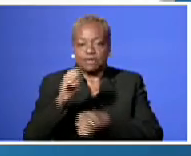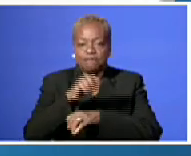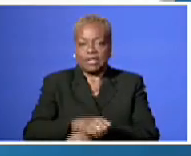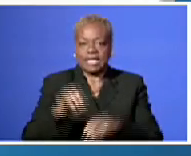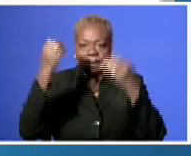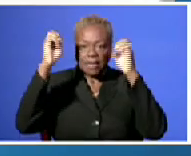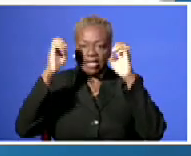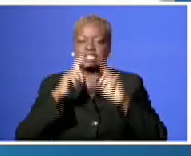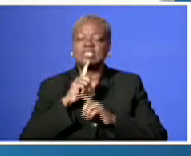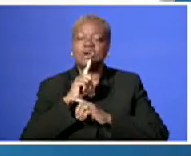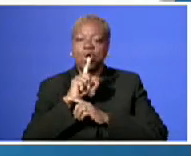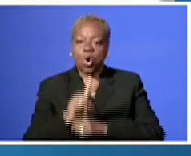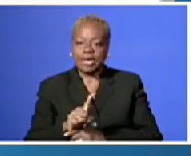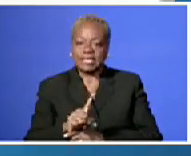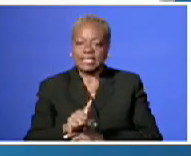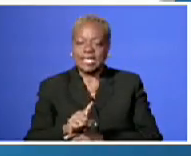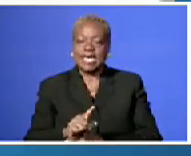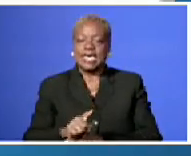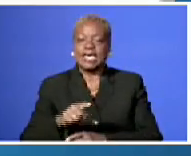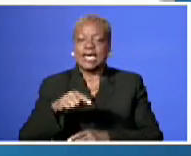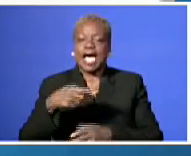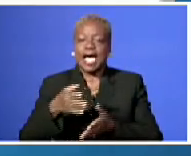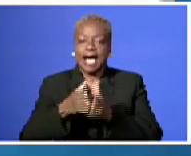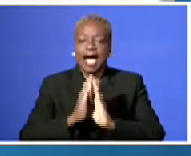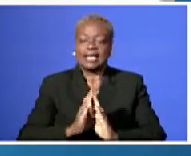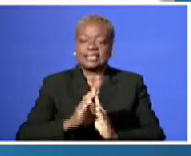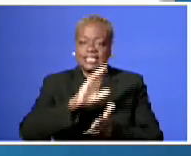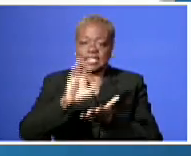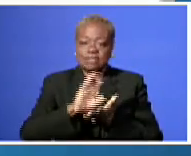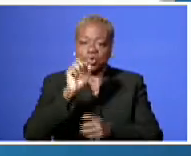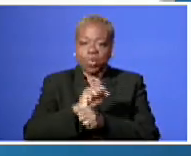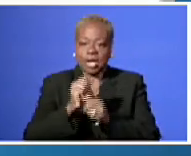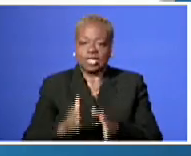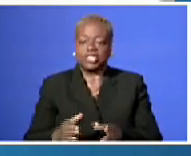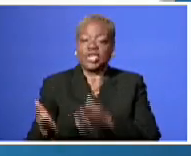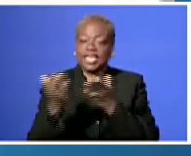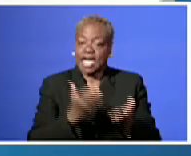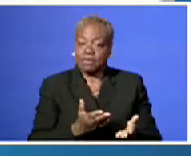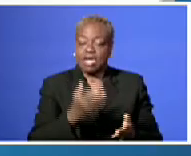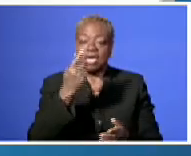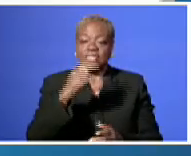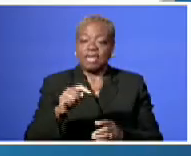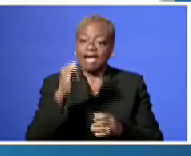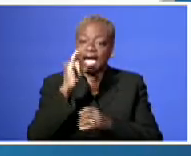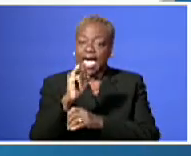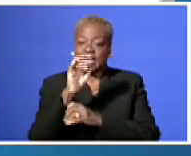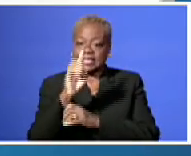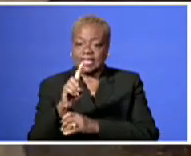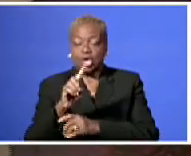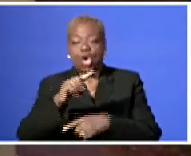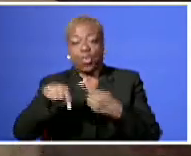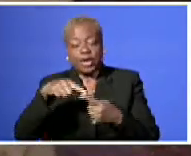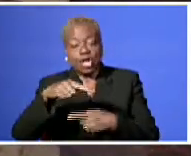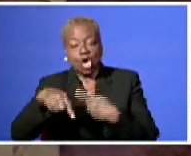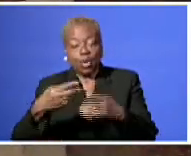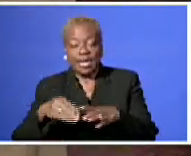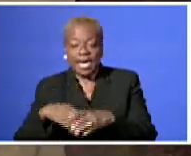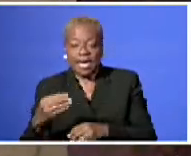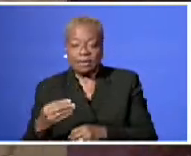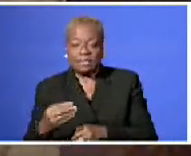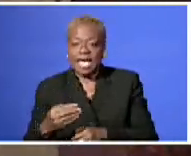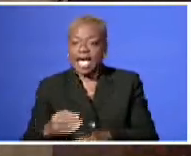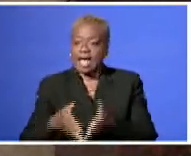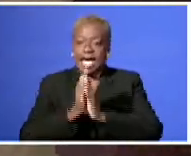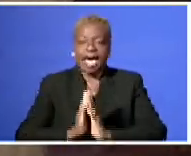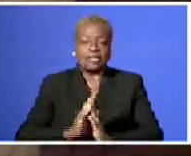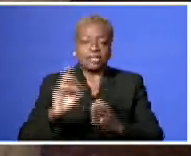orders. He also reminds essential workers to carry the proper credentials when they venture out and appeal to roadside vendors not to breach